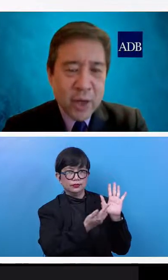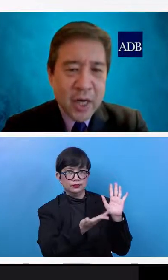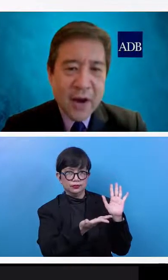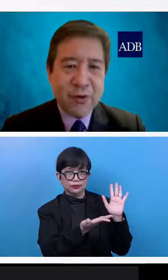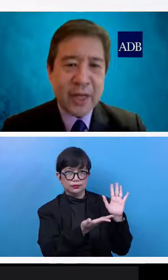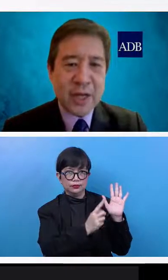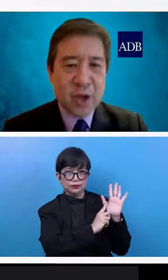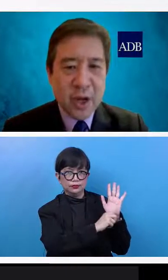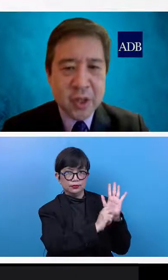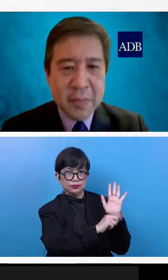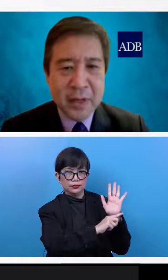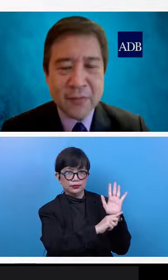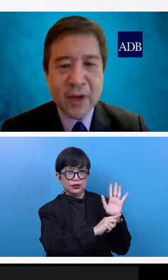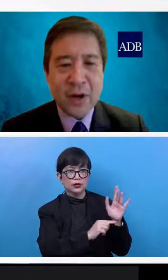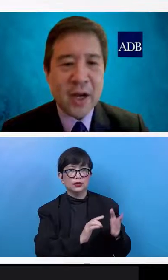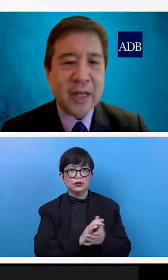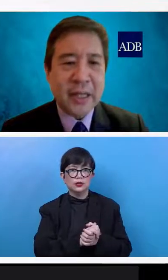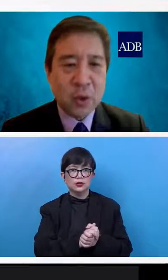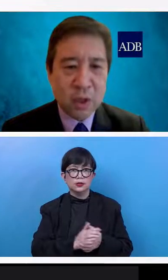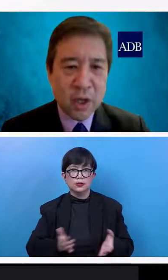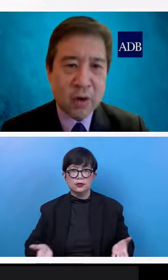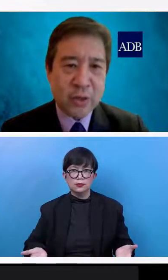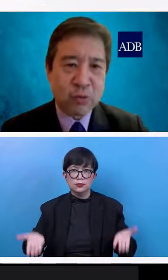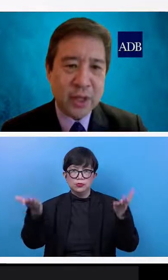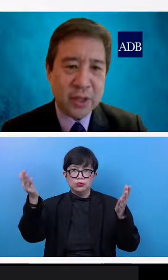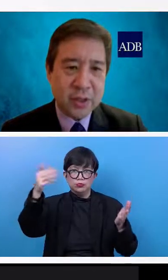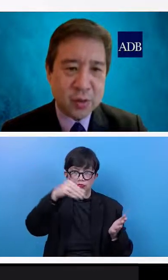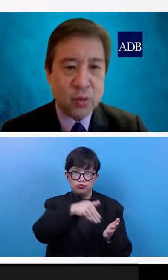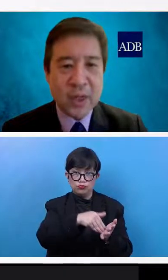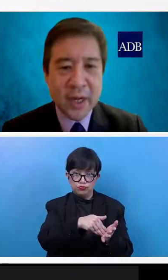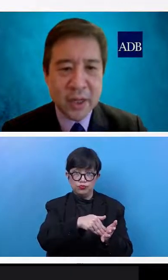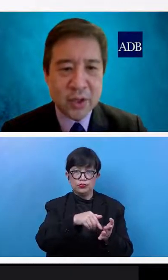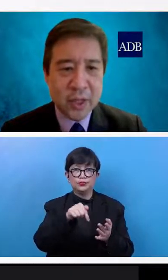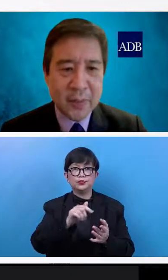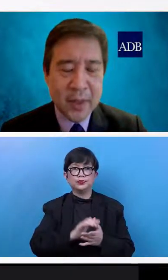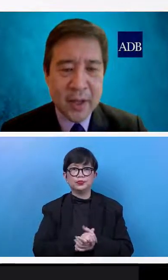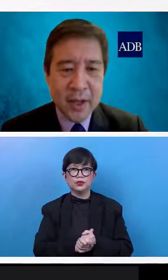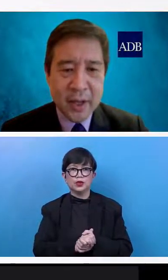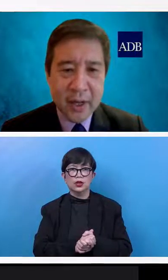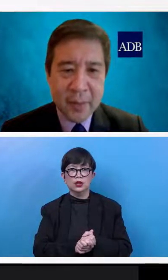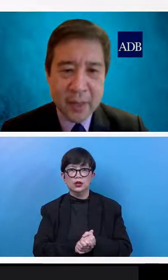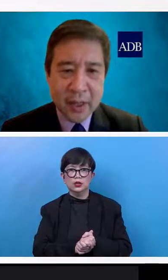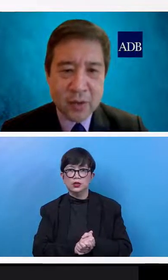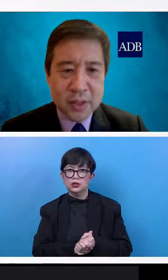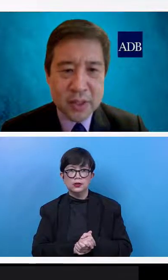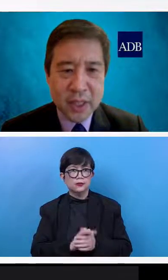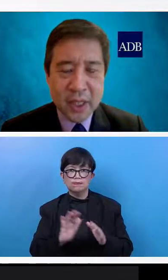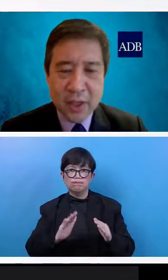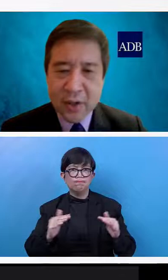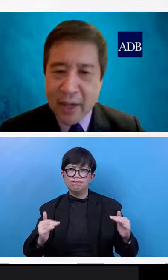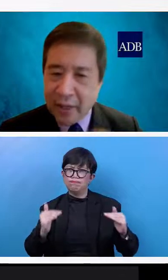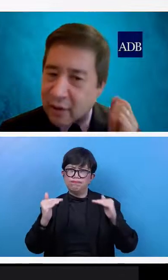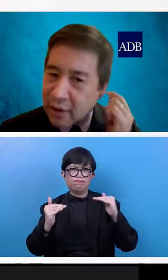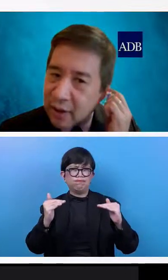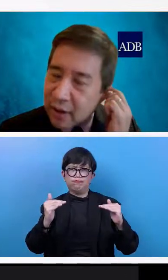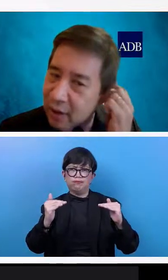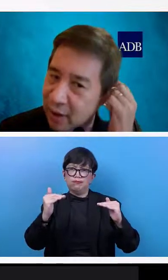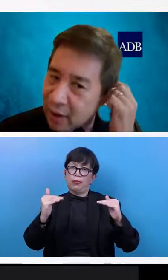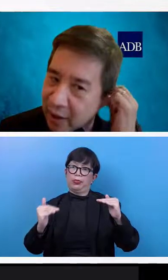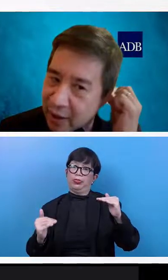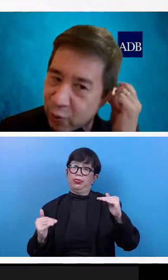The recovery has also been very unequal across regions within Asia. You can see here